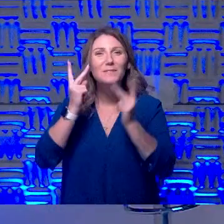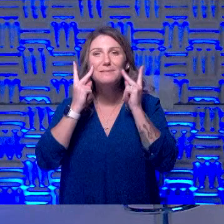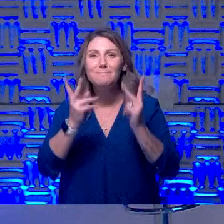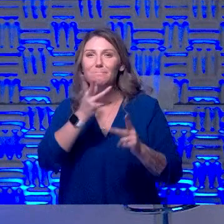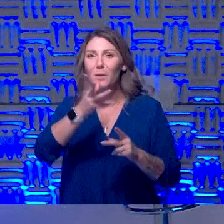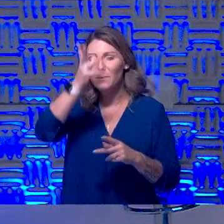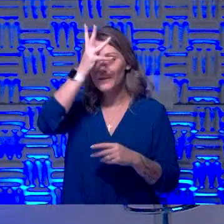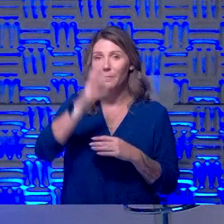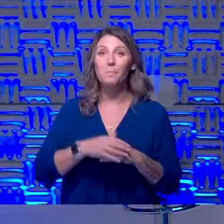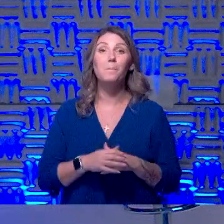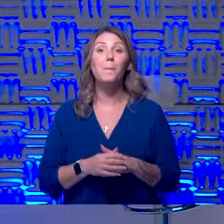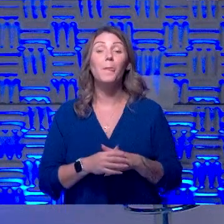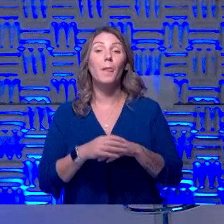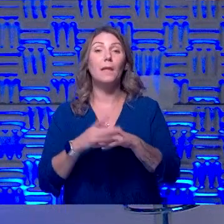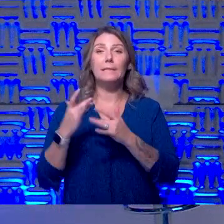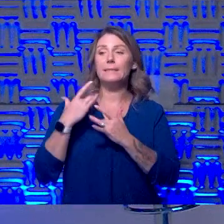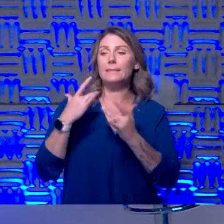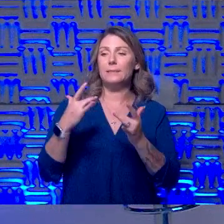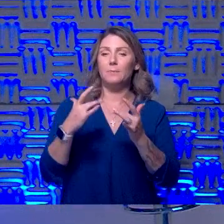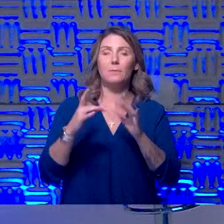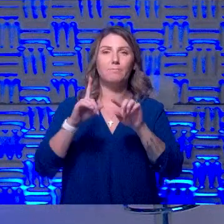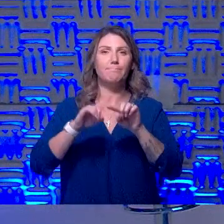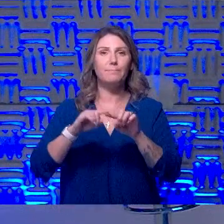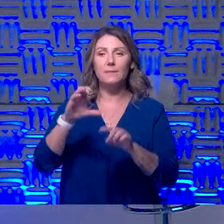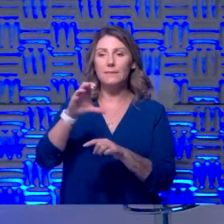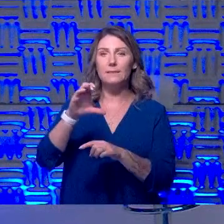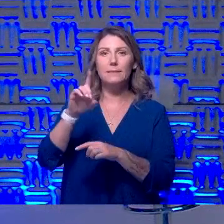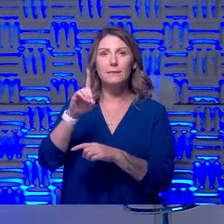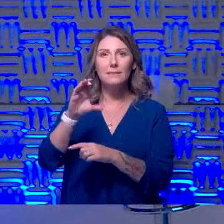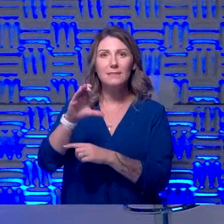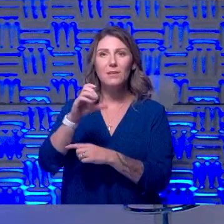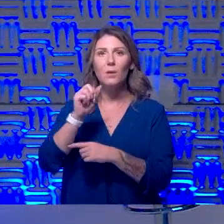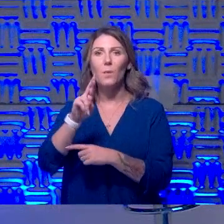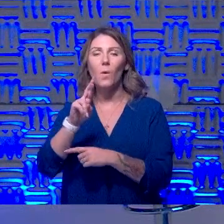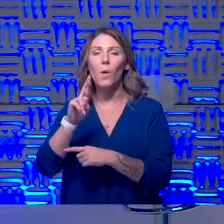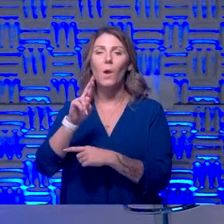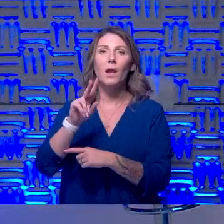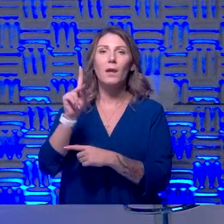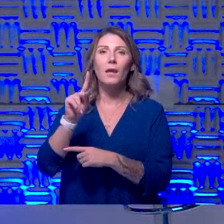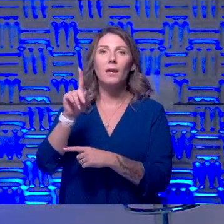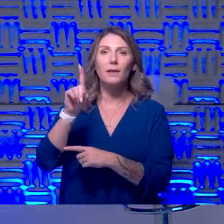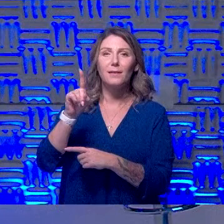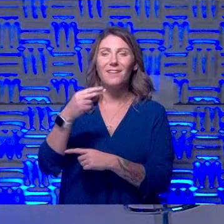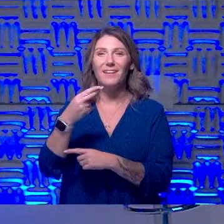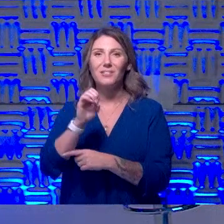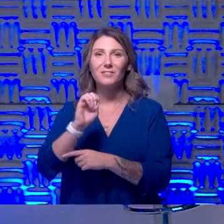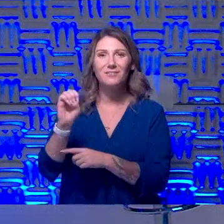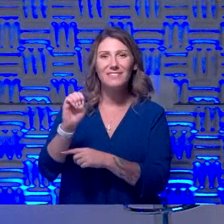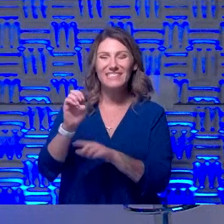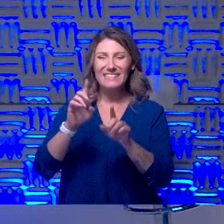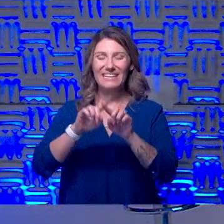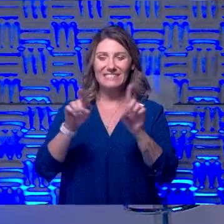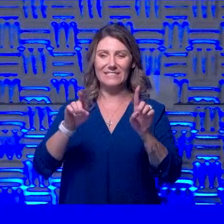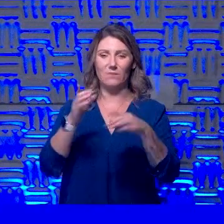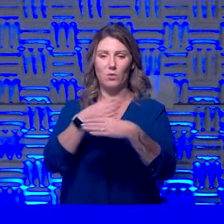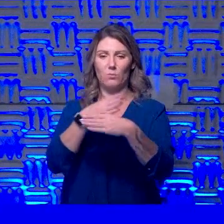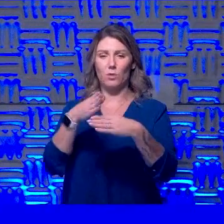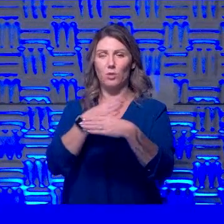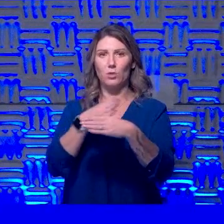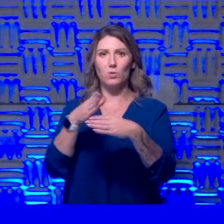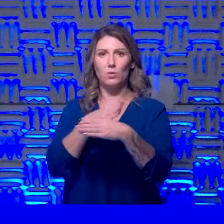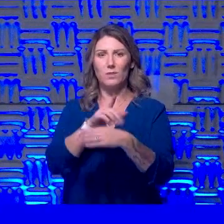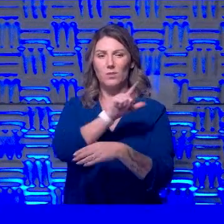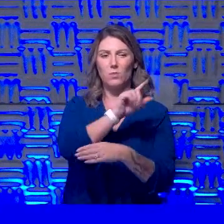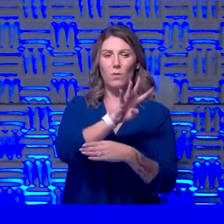order, based on CDC or KDHE guidelines, like you had just said, they just differ in the 24 to 72 hours of fever-free,